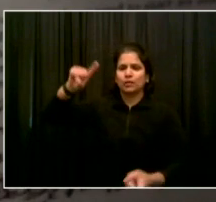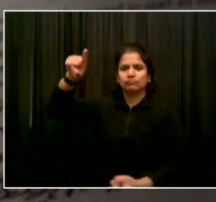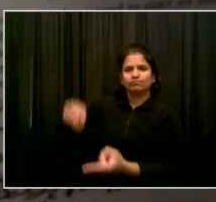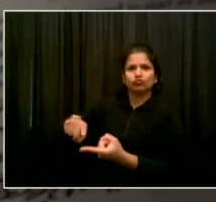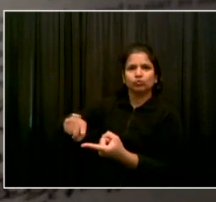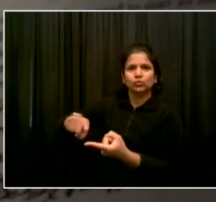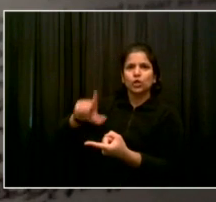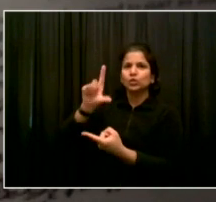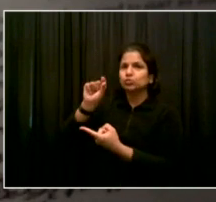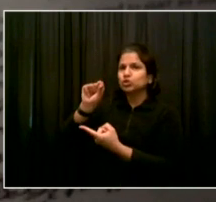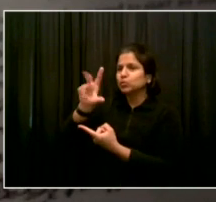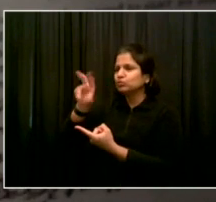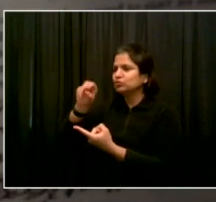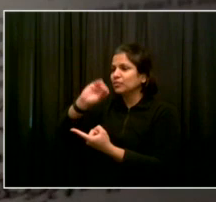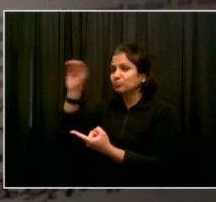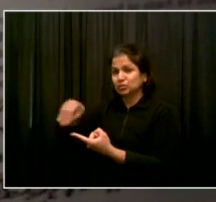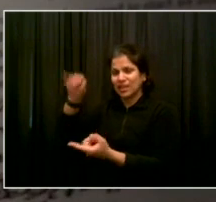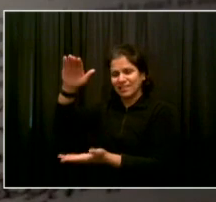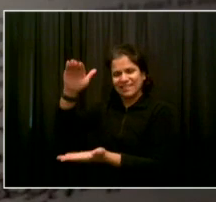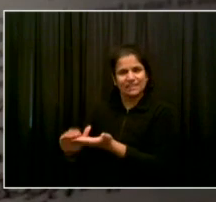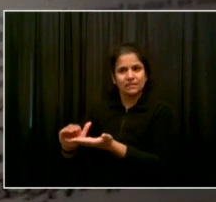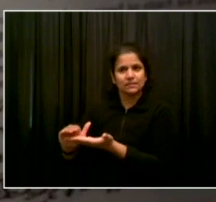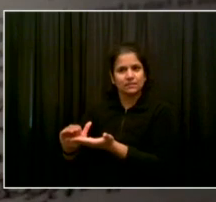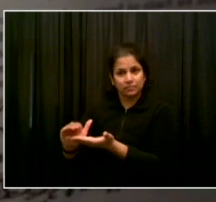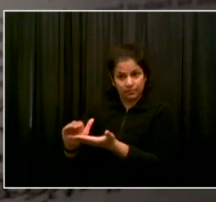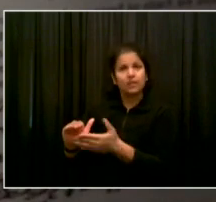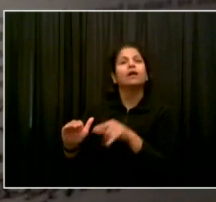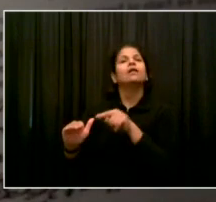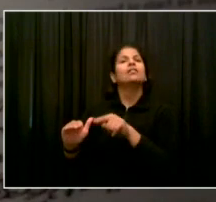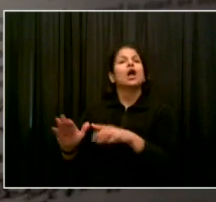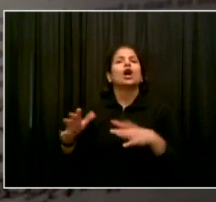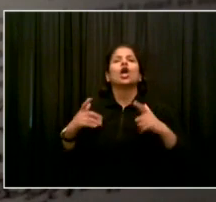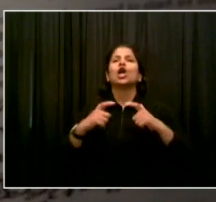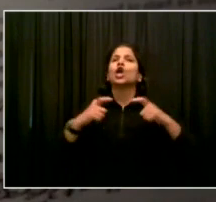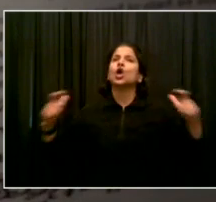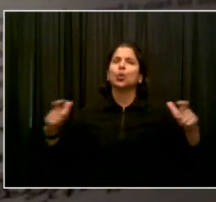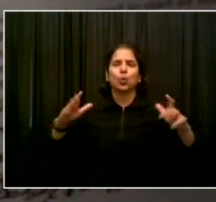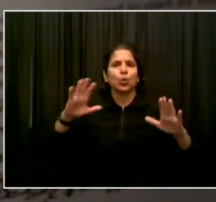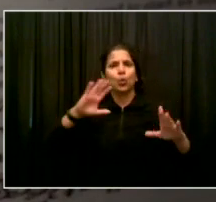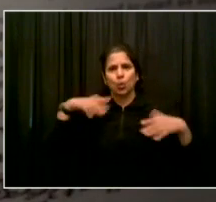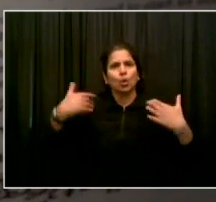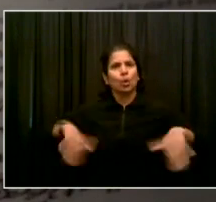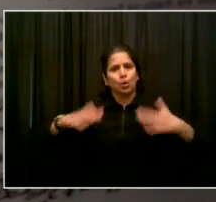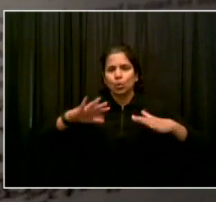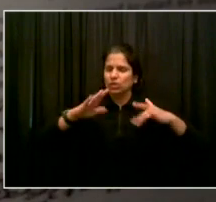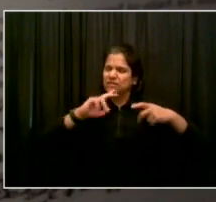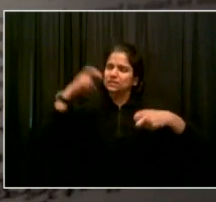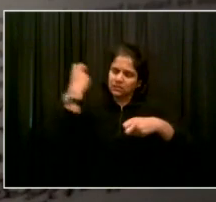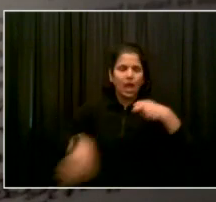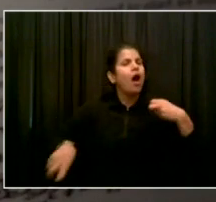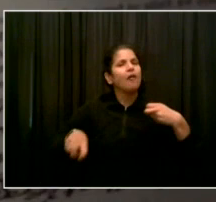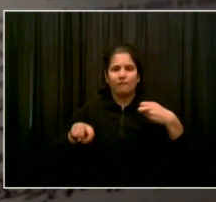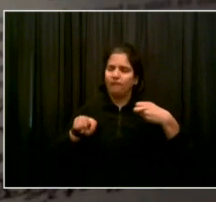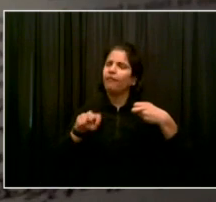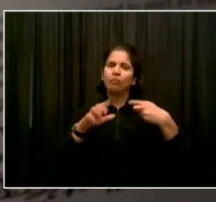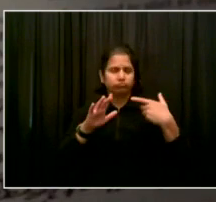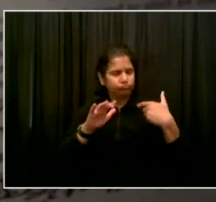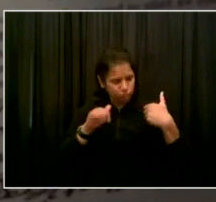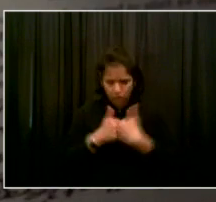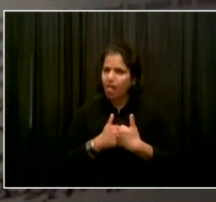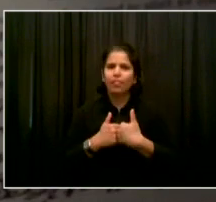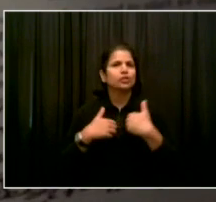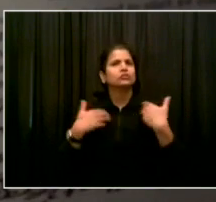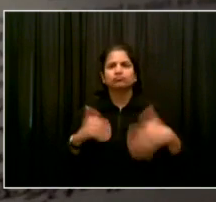job, and it's going to strain our abilities. But the good thing is that the scientists and engineers have cut